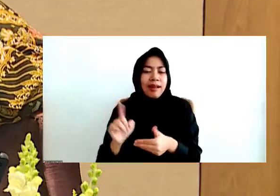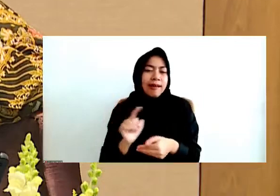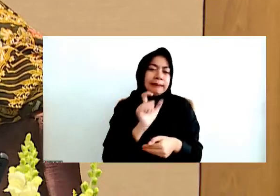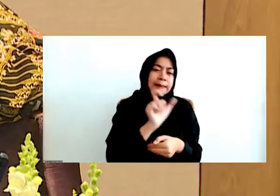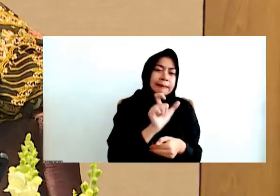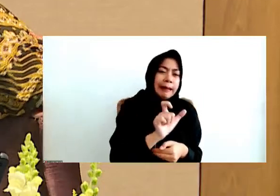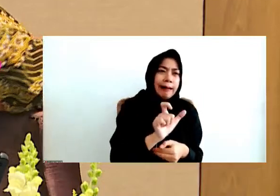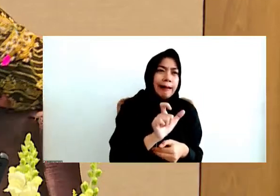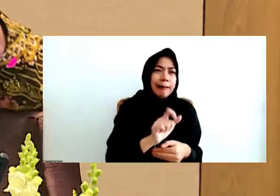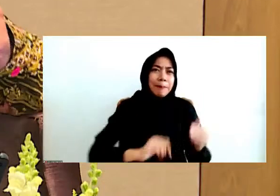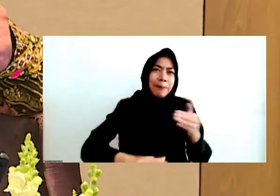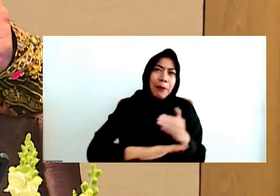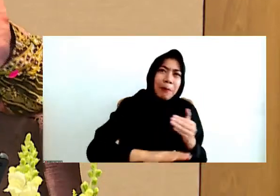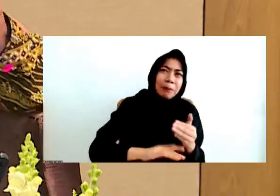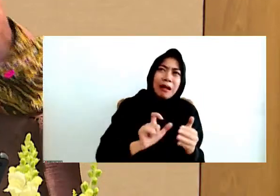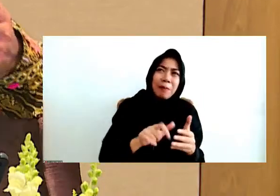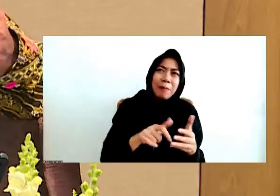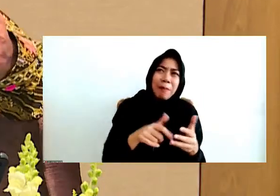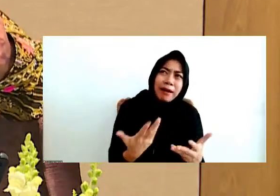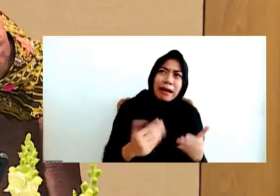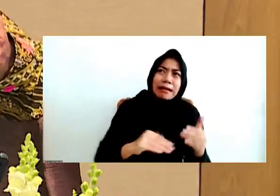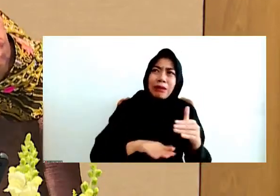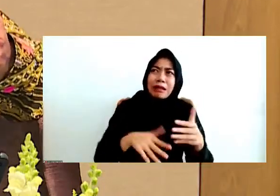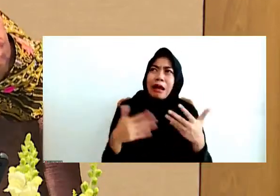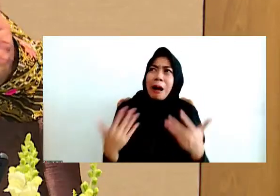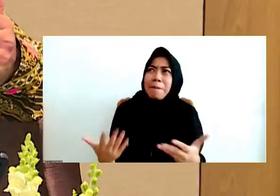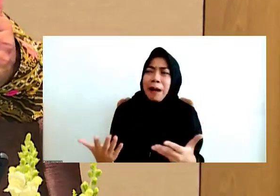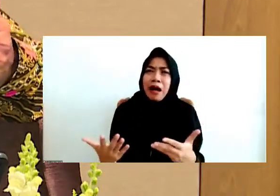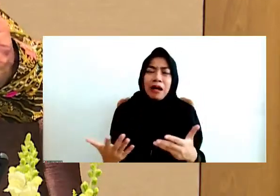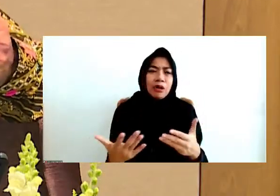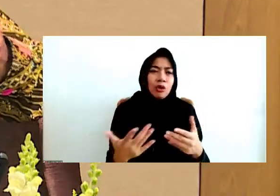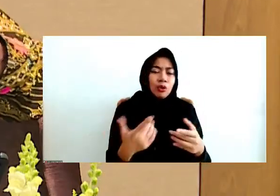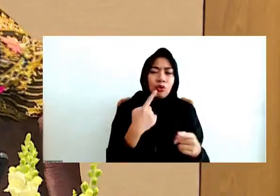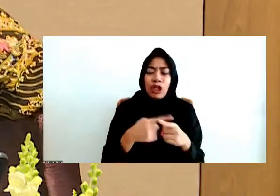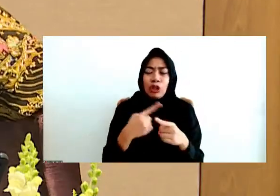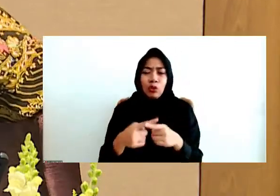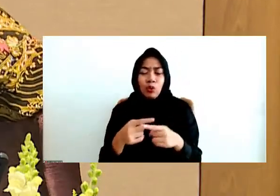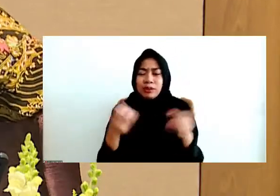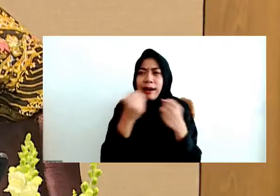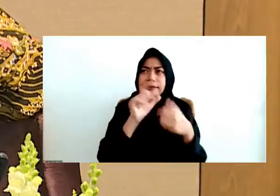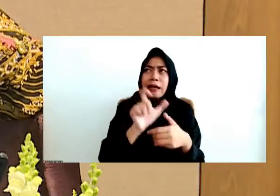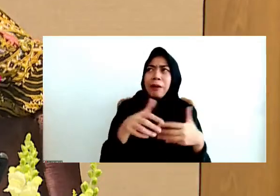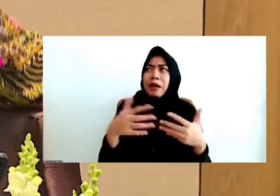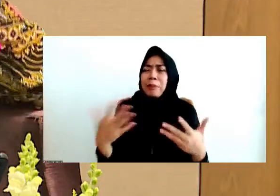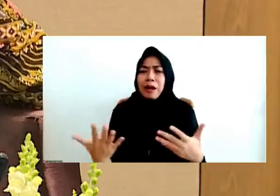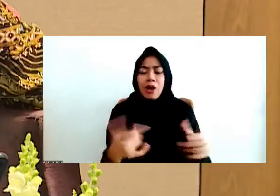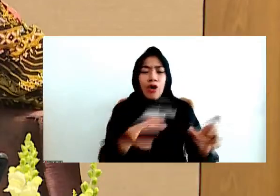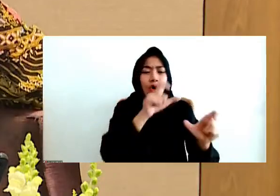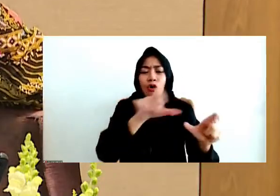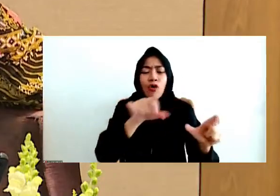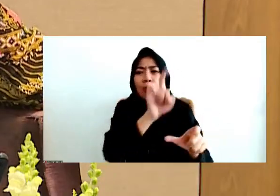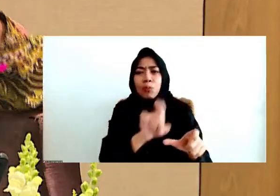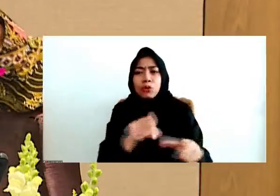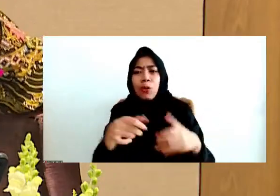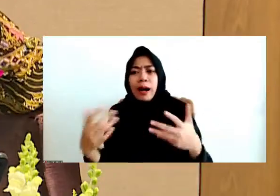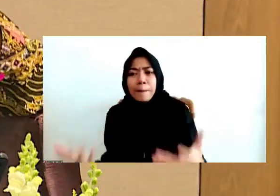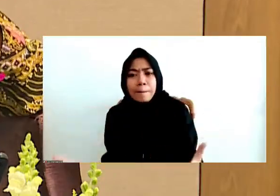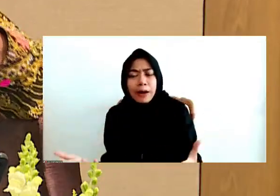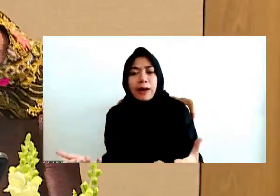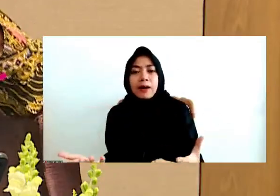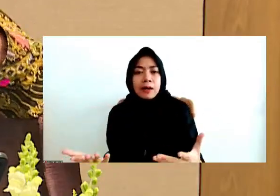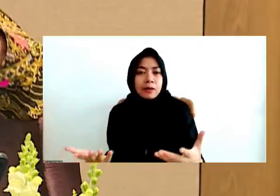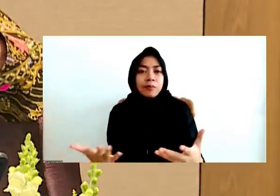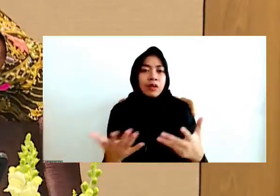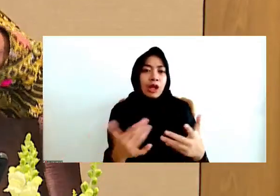intervention. So what is more feasible and that's what the people needed is to start